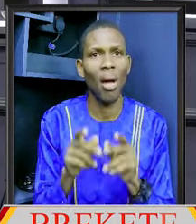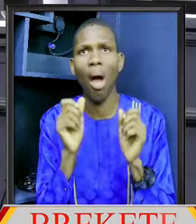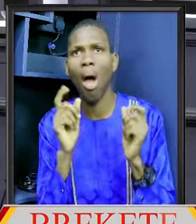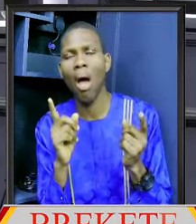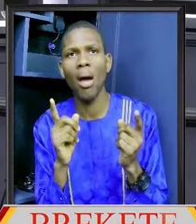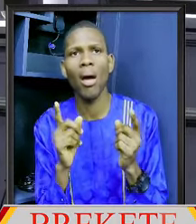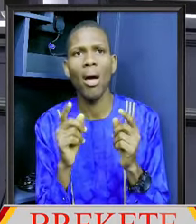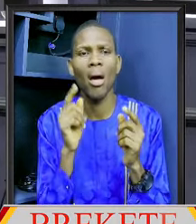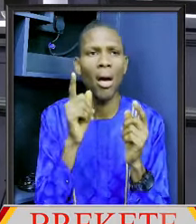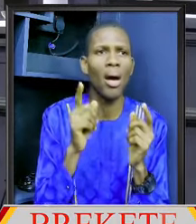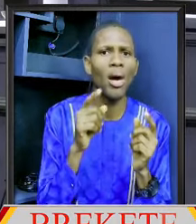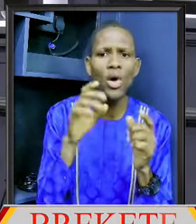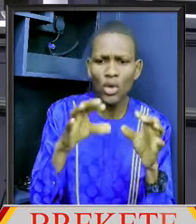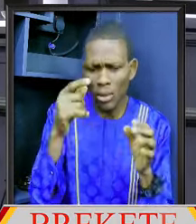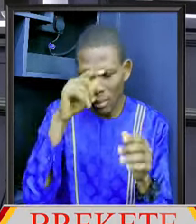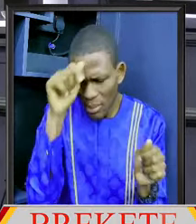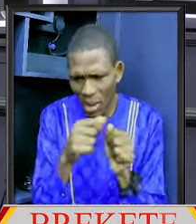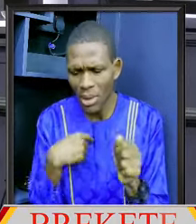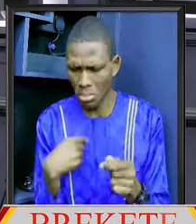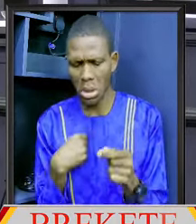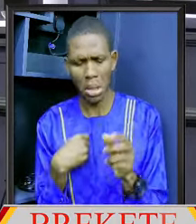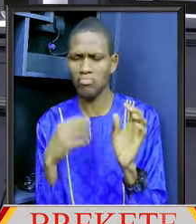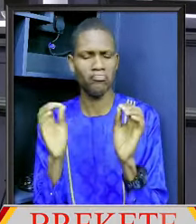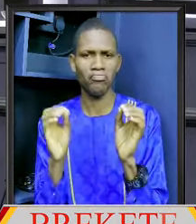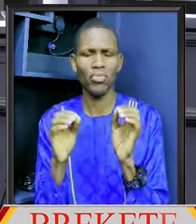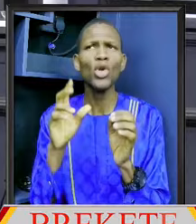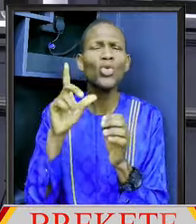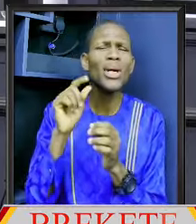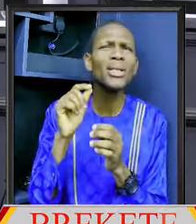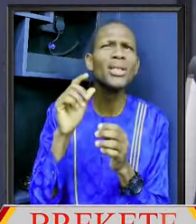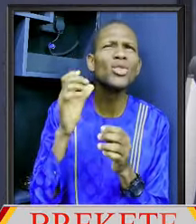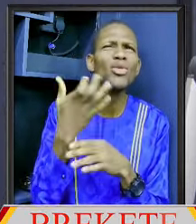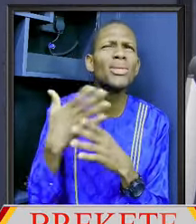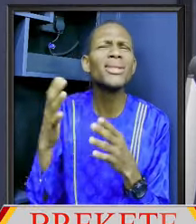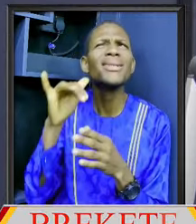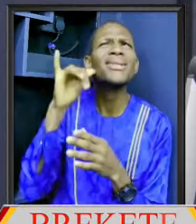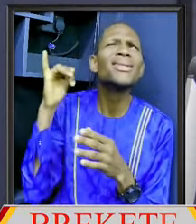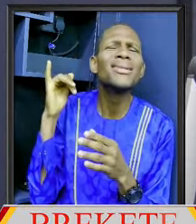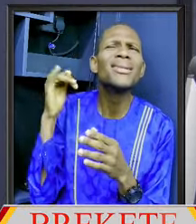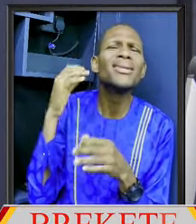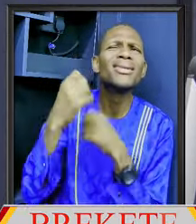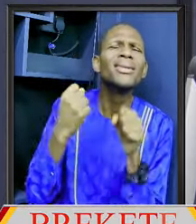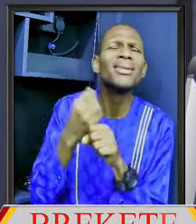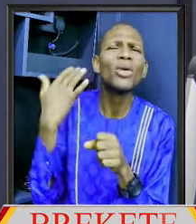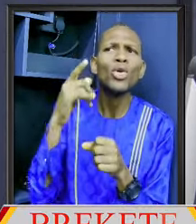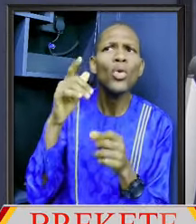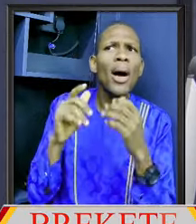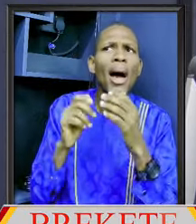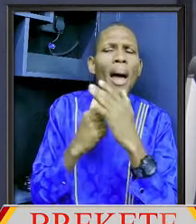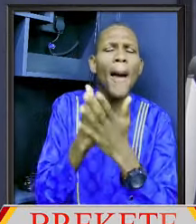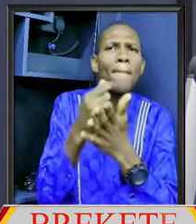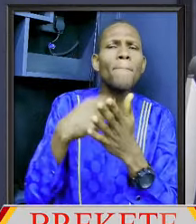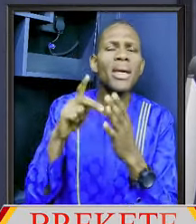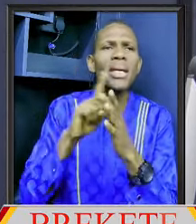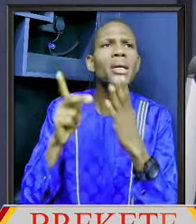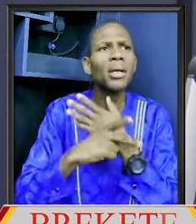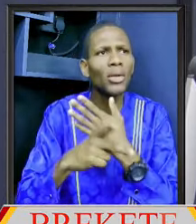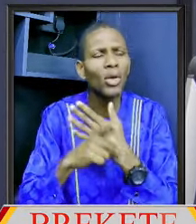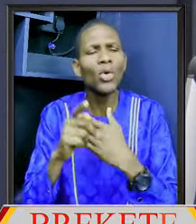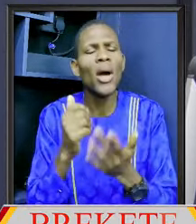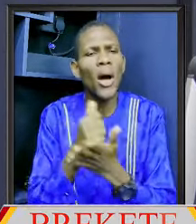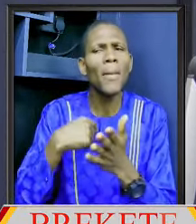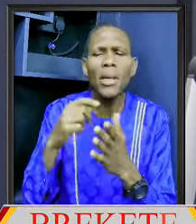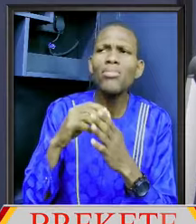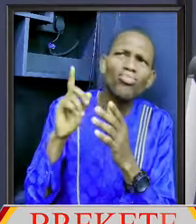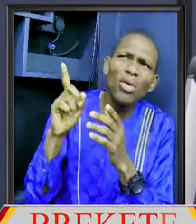Ah, yeah. Do you remember me? No, I don't. 20-something years ago, you assisted me in Kaduna. You assisted me in